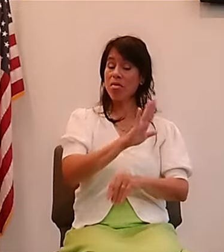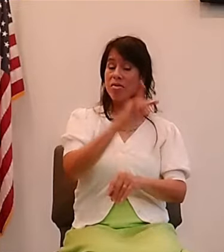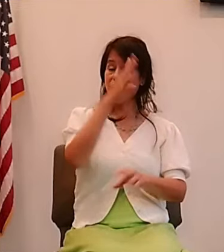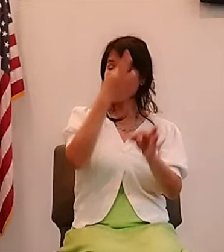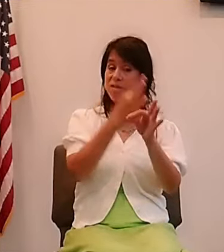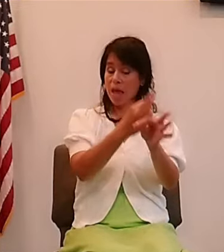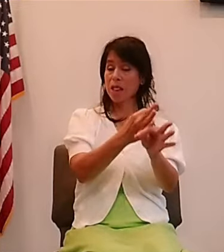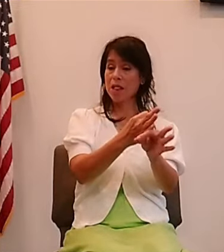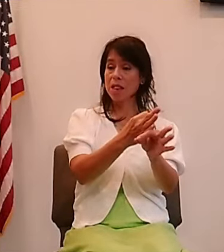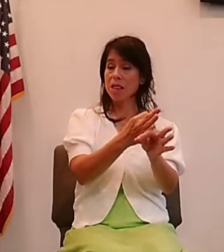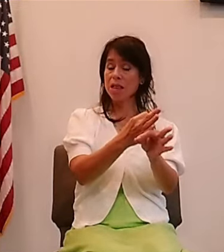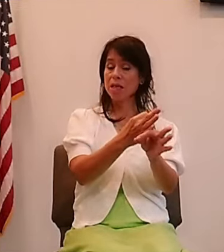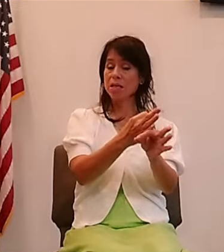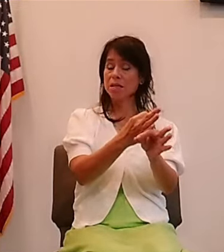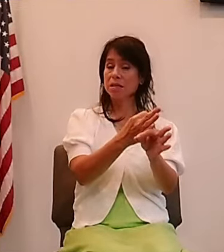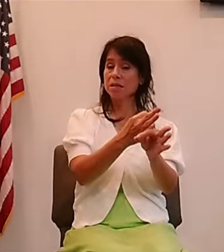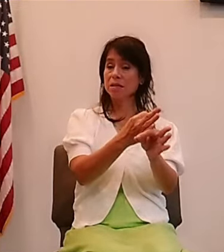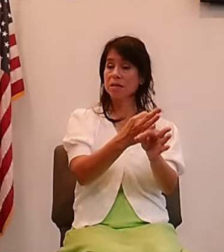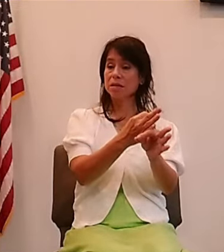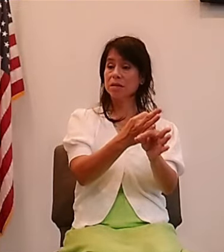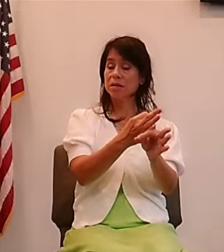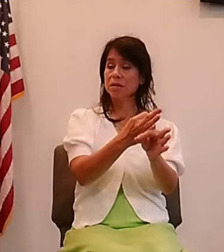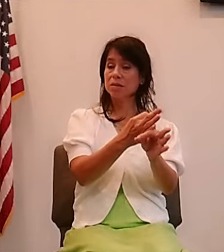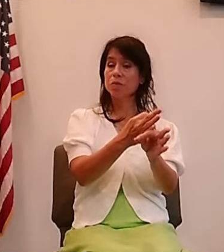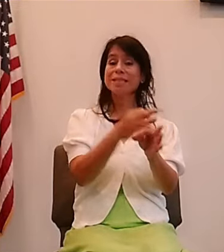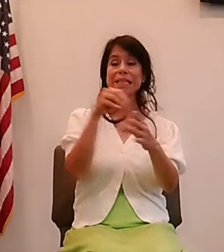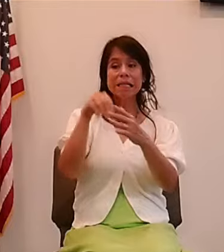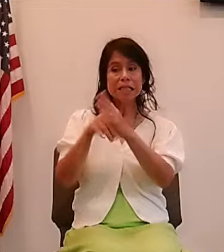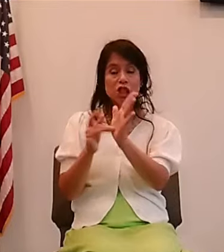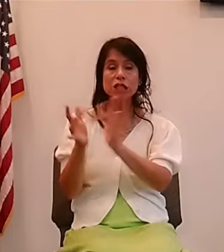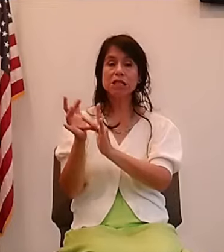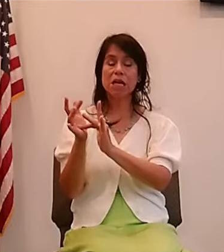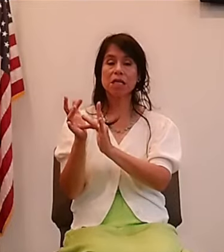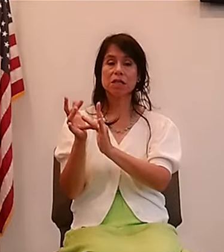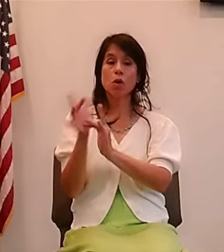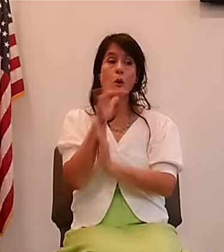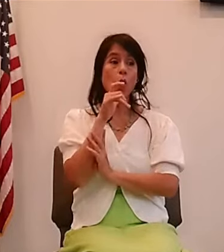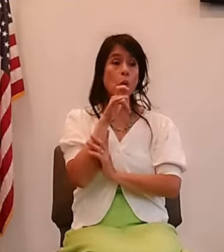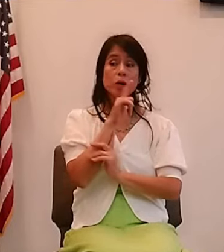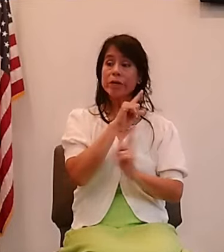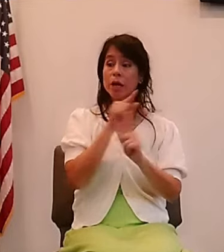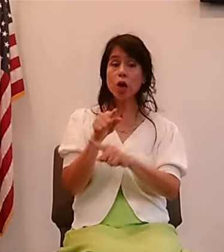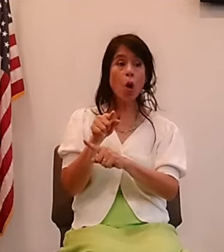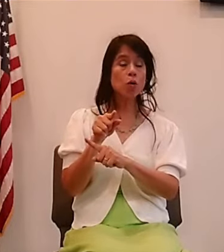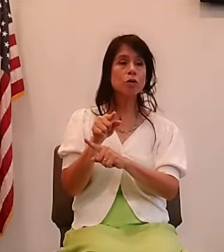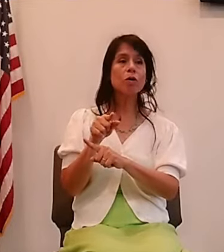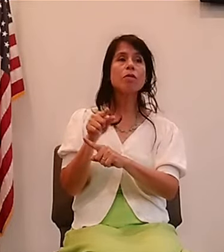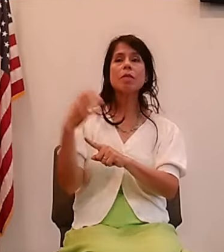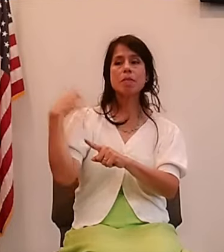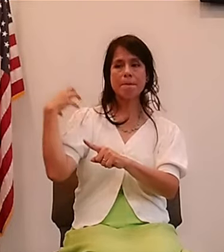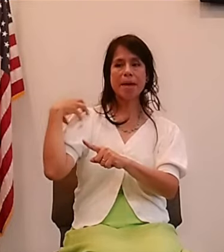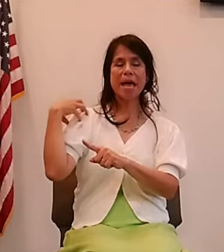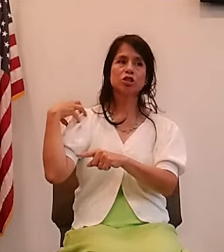their faith, was in Jesus. Who did they go to? Their master.